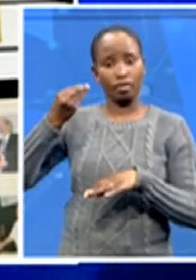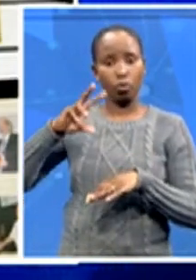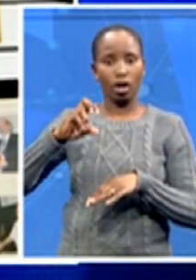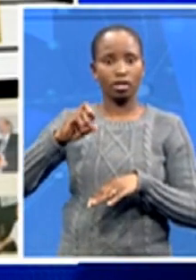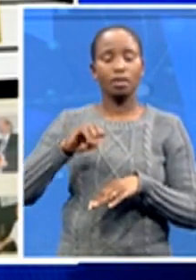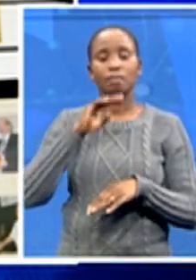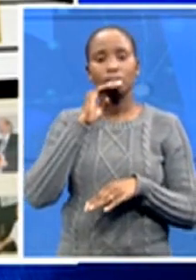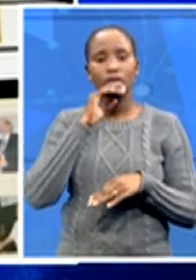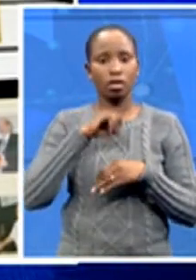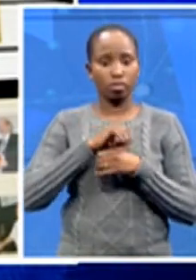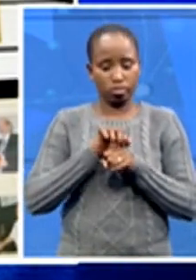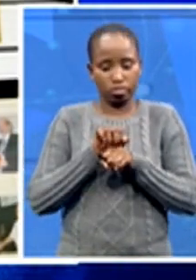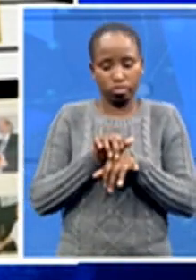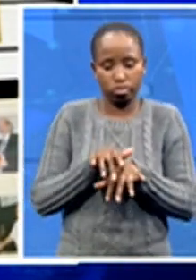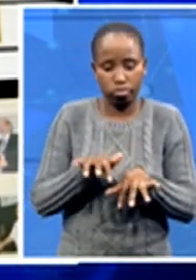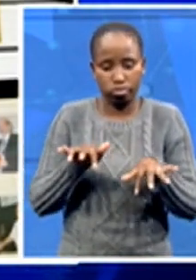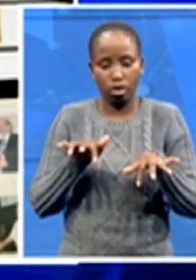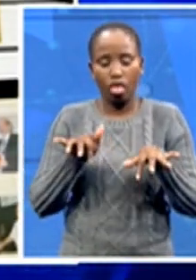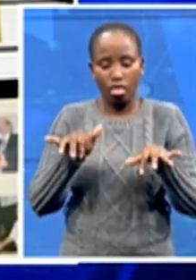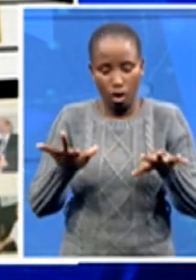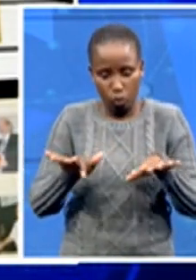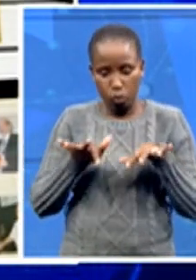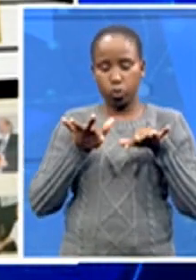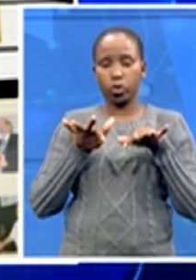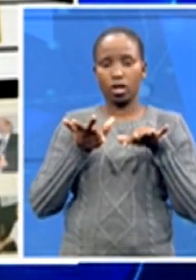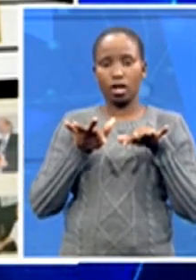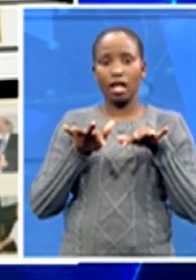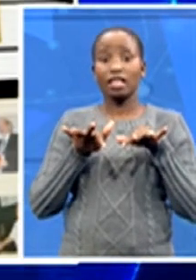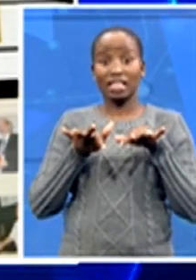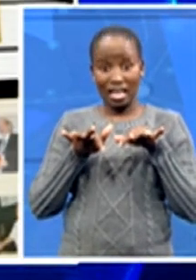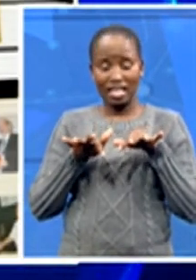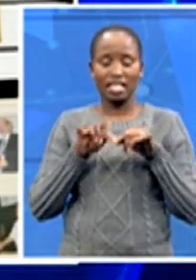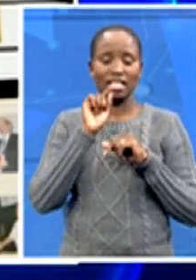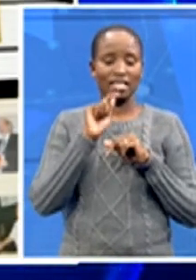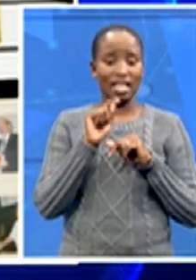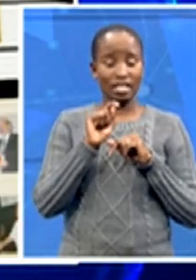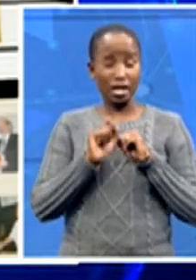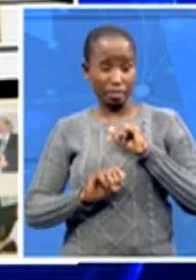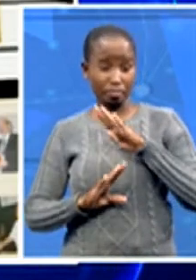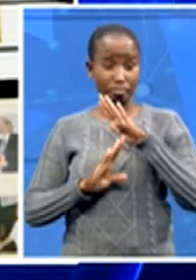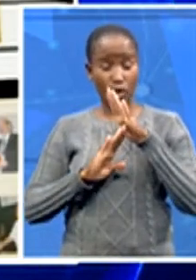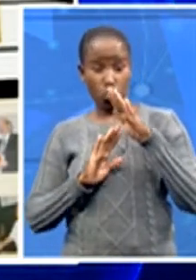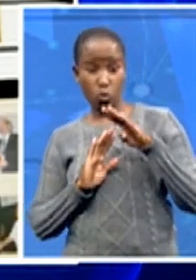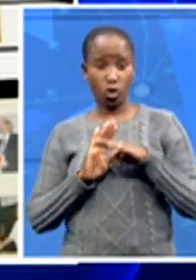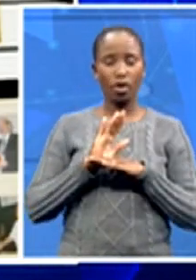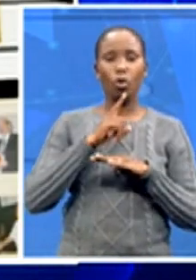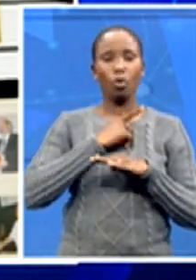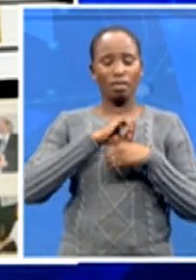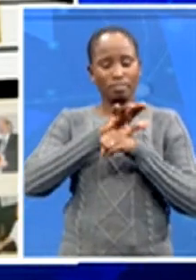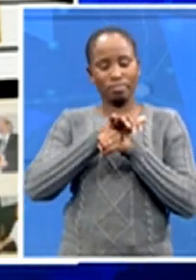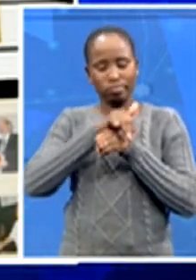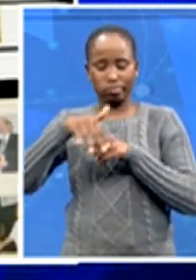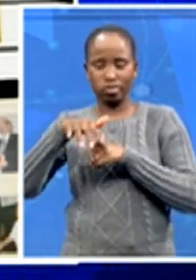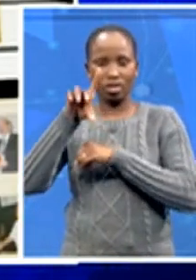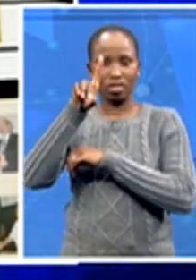down. In this particular peak, because it's being driven by the Delta variant, which spreads in a very different way